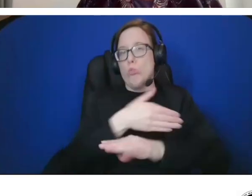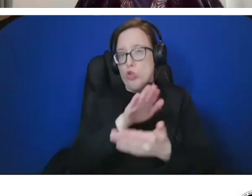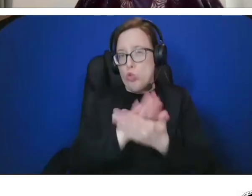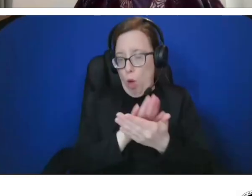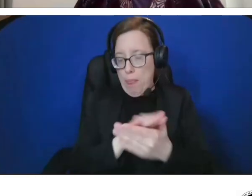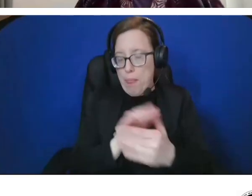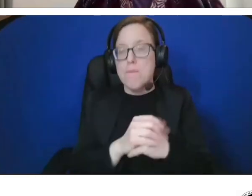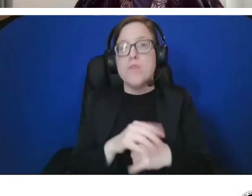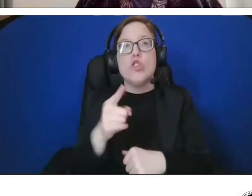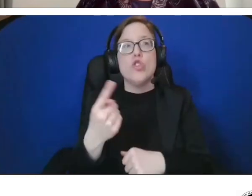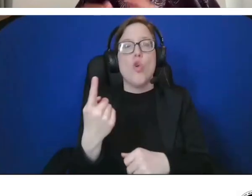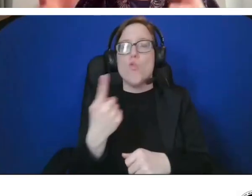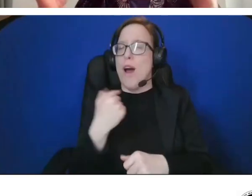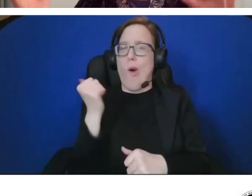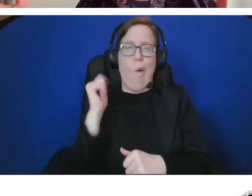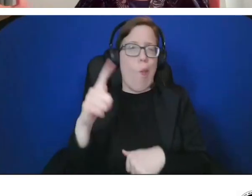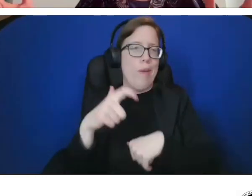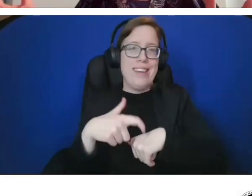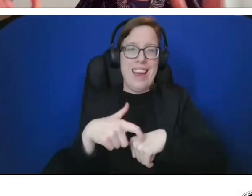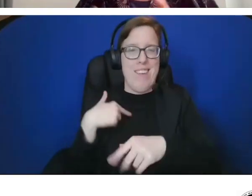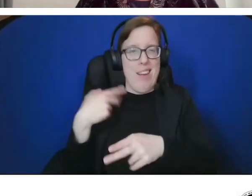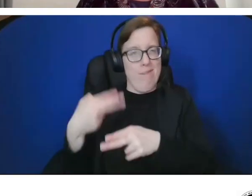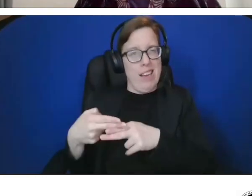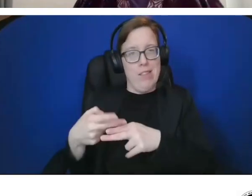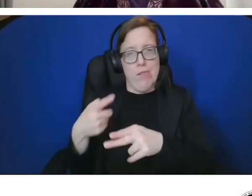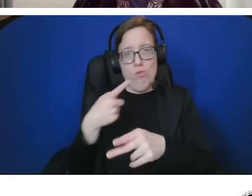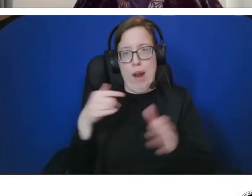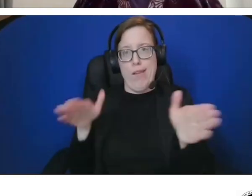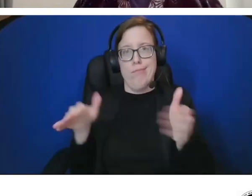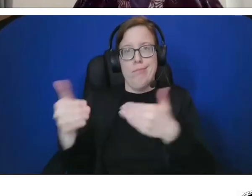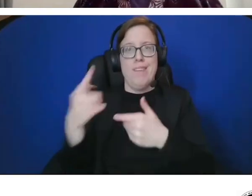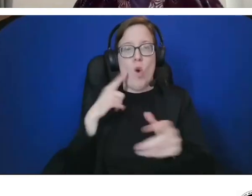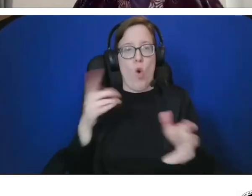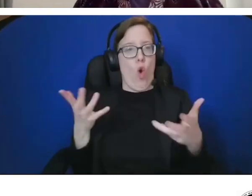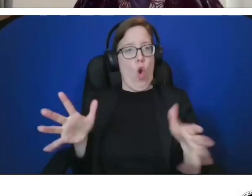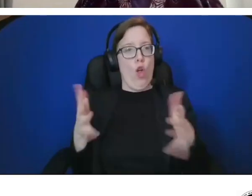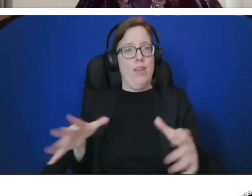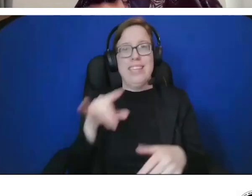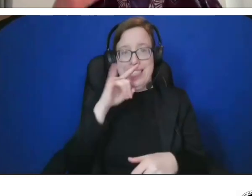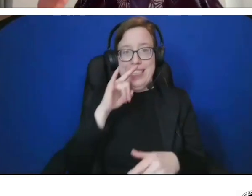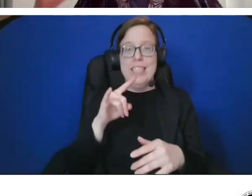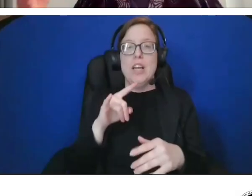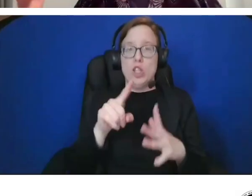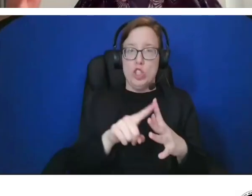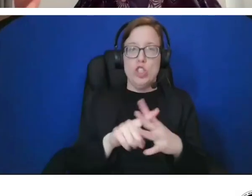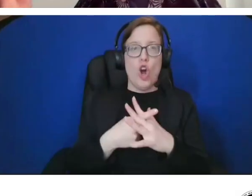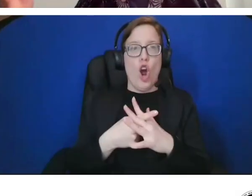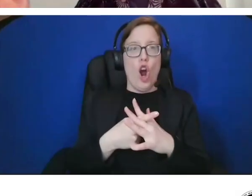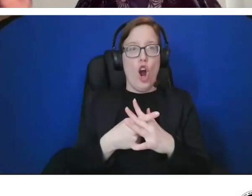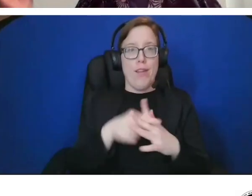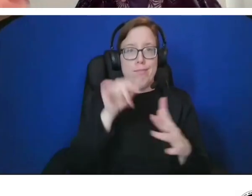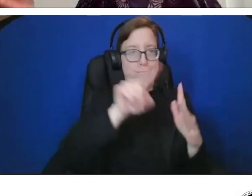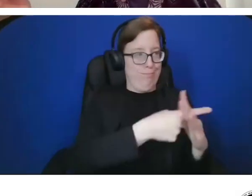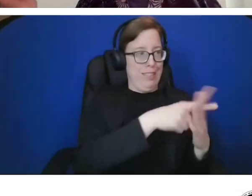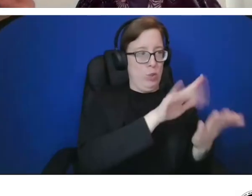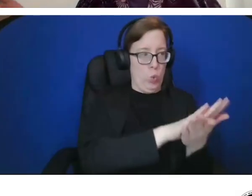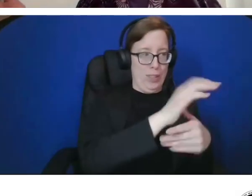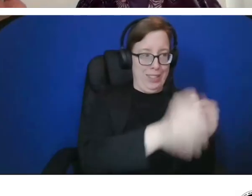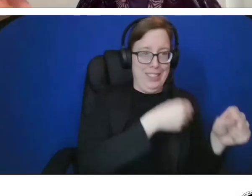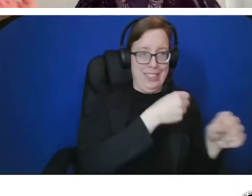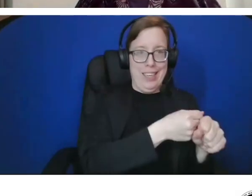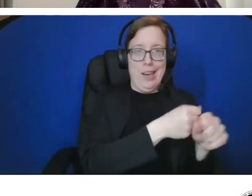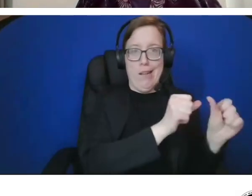level. So she used red always, as I mentioned, for all done. And the kids started that way. And in that school,